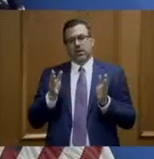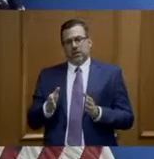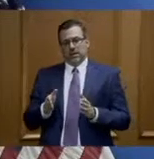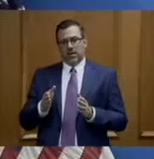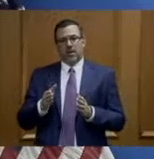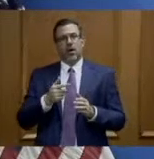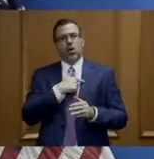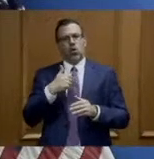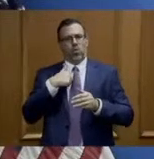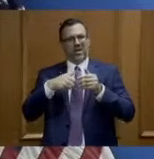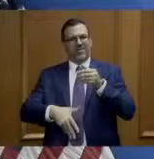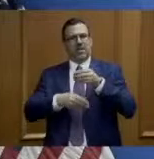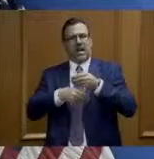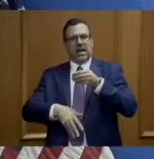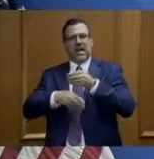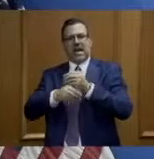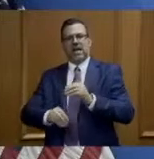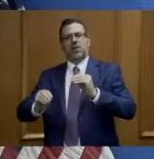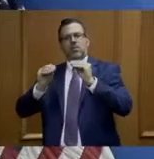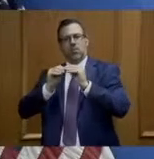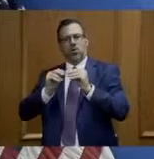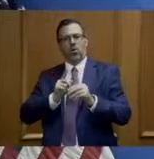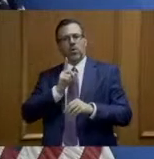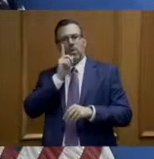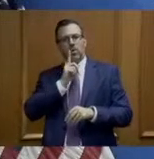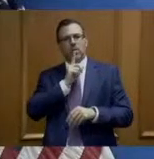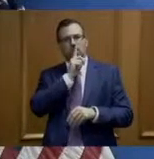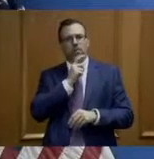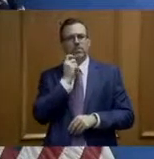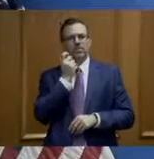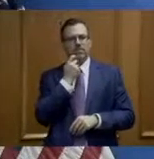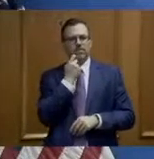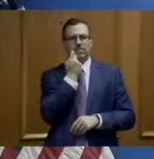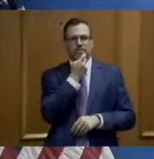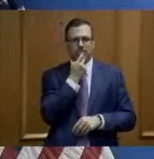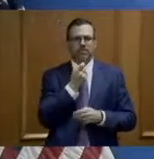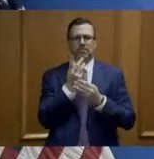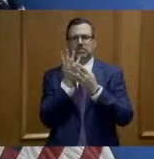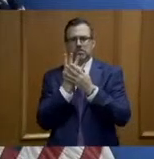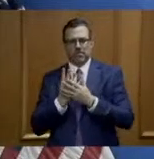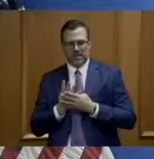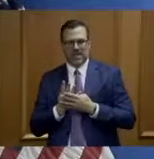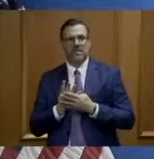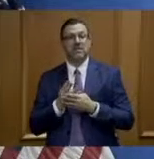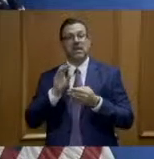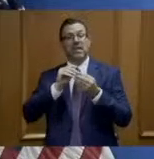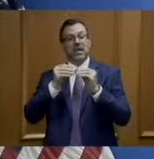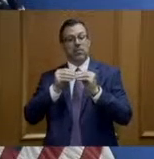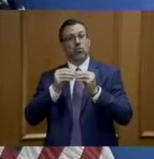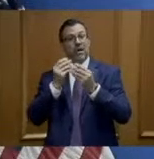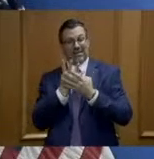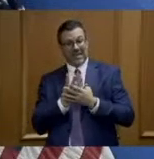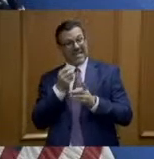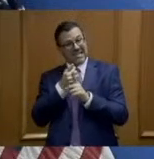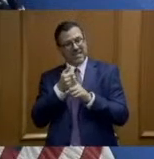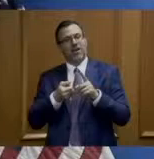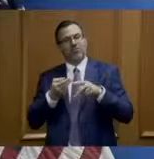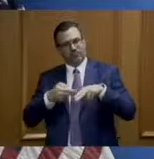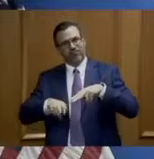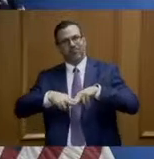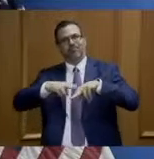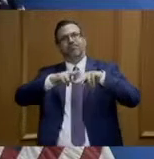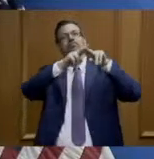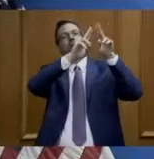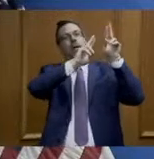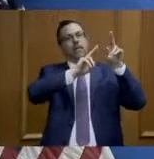testing capacity. As was noted earlier, the amount of testing required in order to